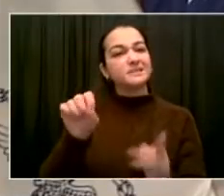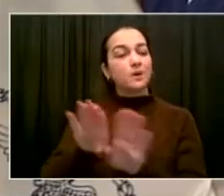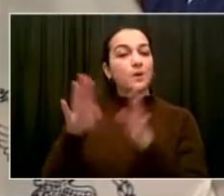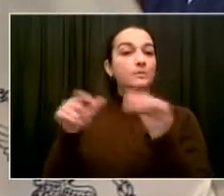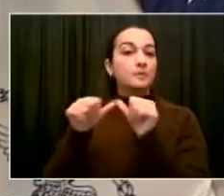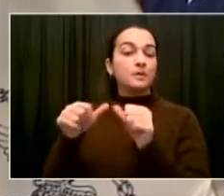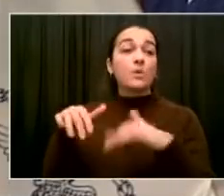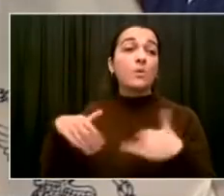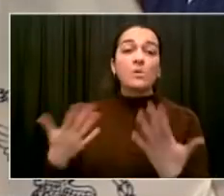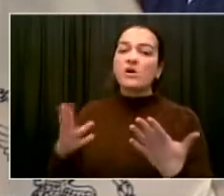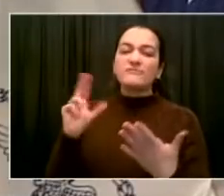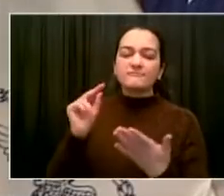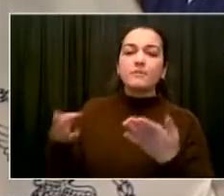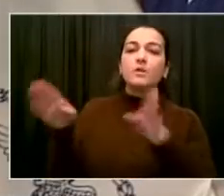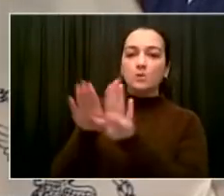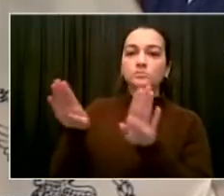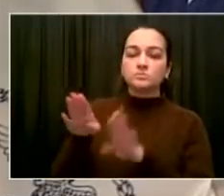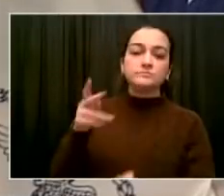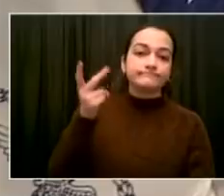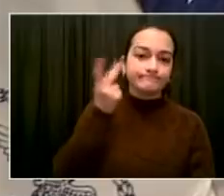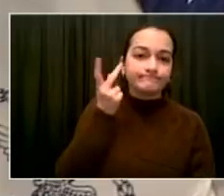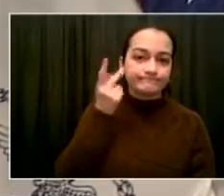way to proceed. Go ahead, Jimmy.